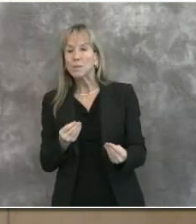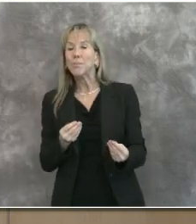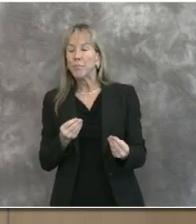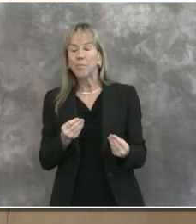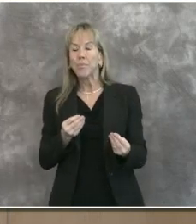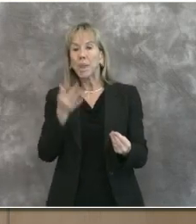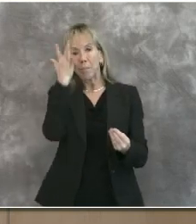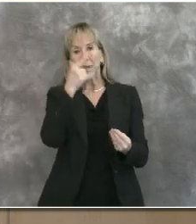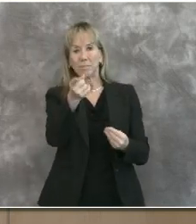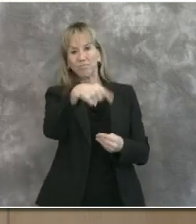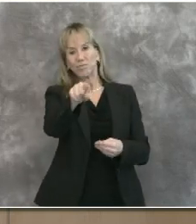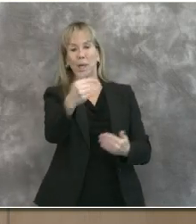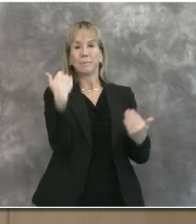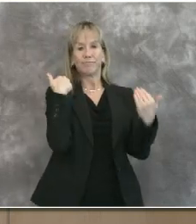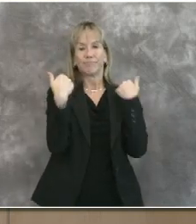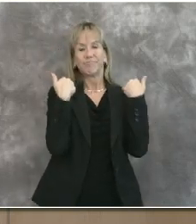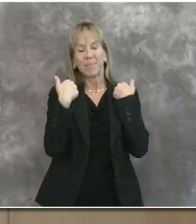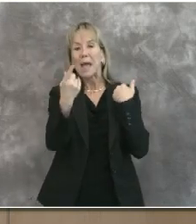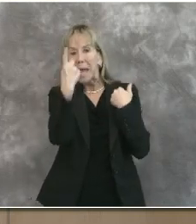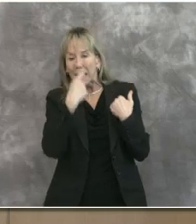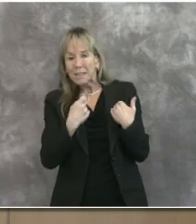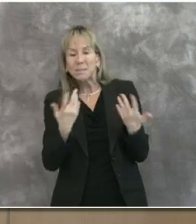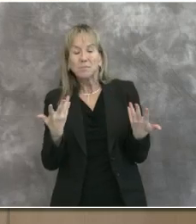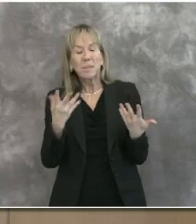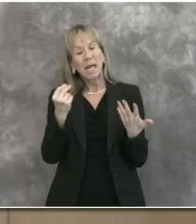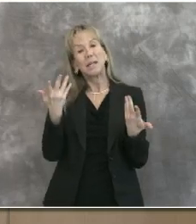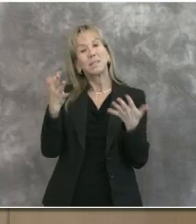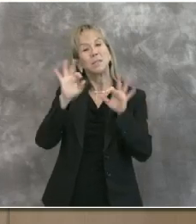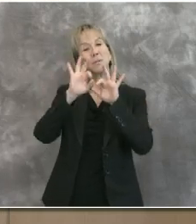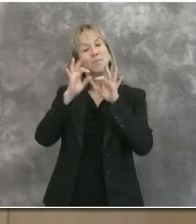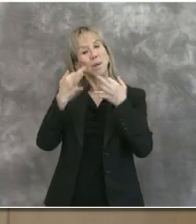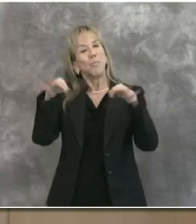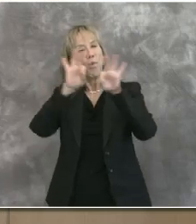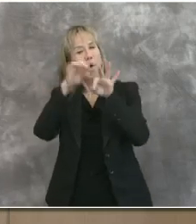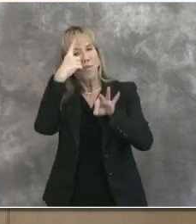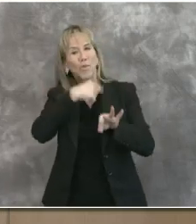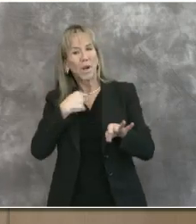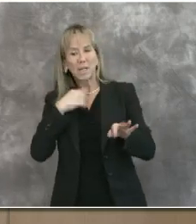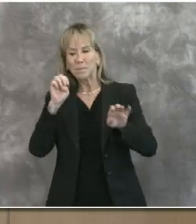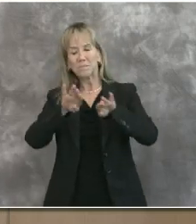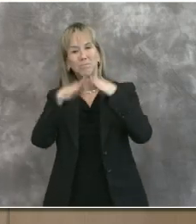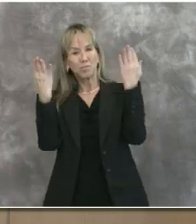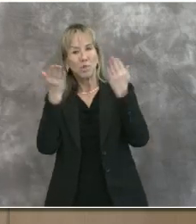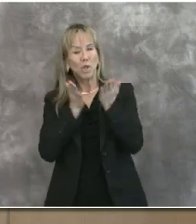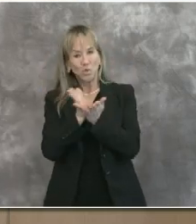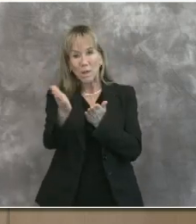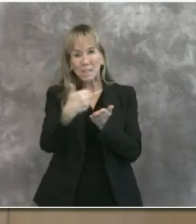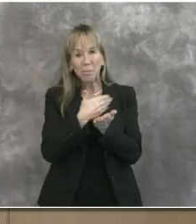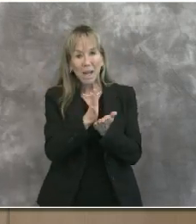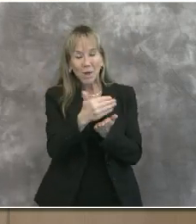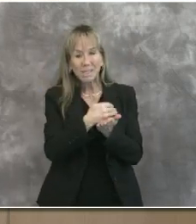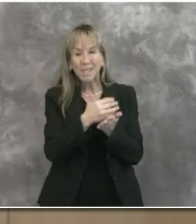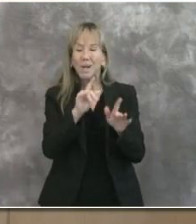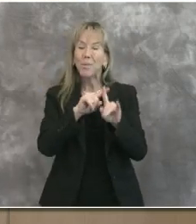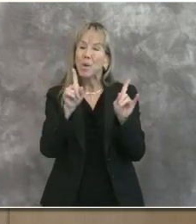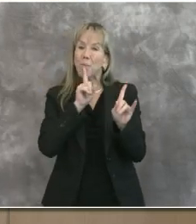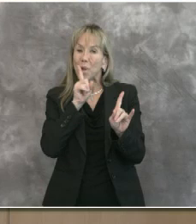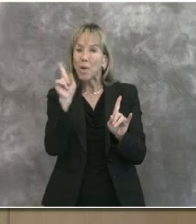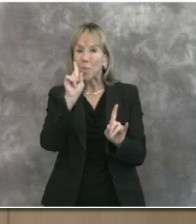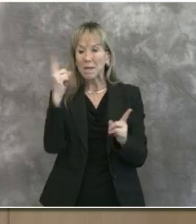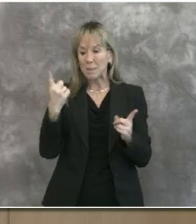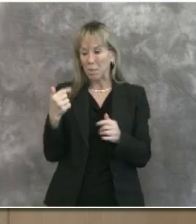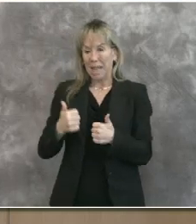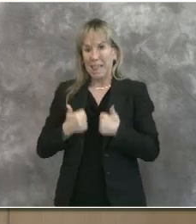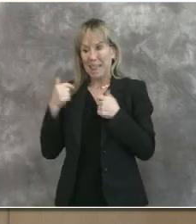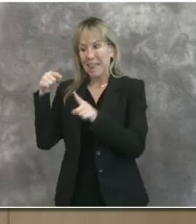asked for, and I think it is important for overall transparency, but where somebody lived isn't necessarily where